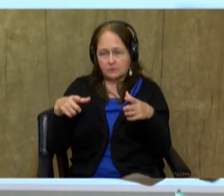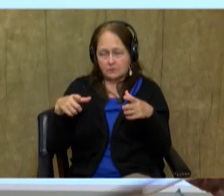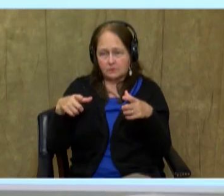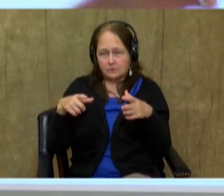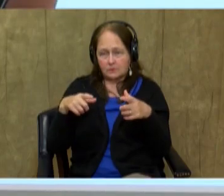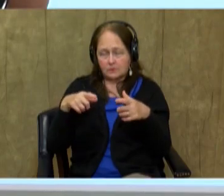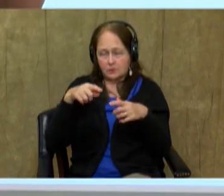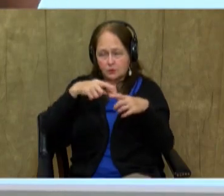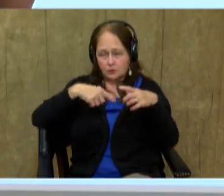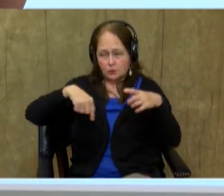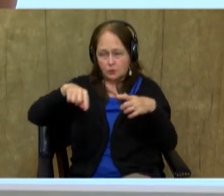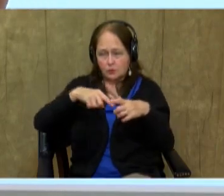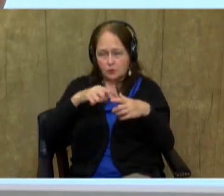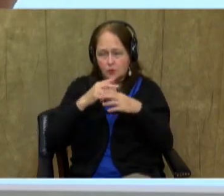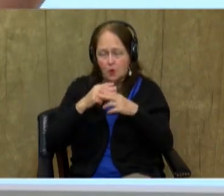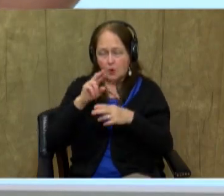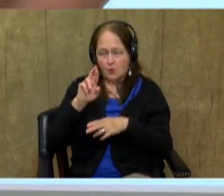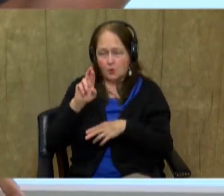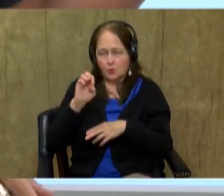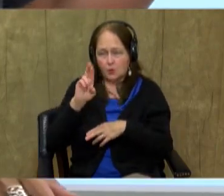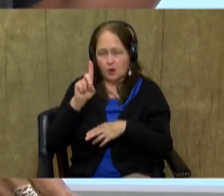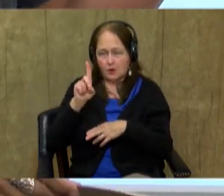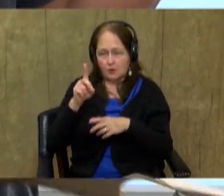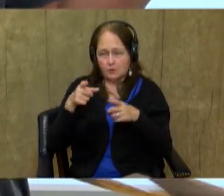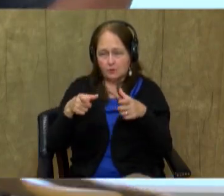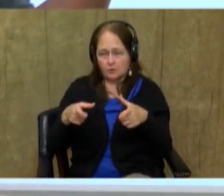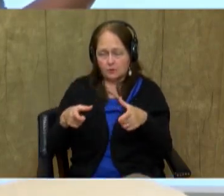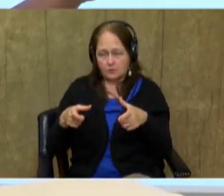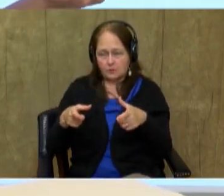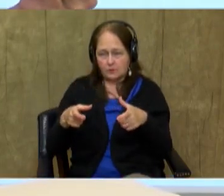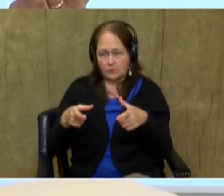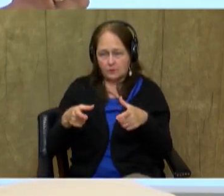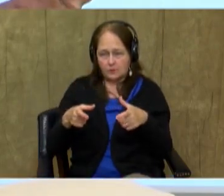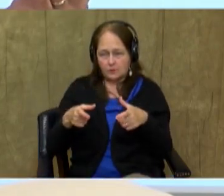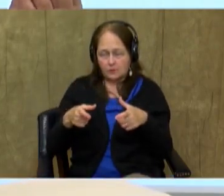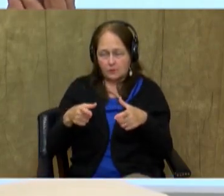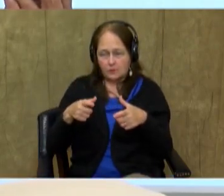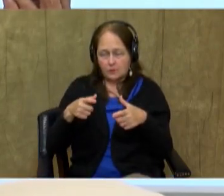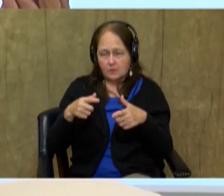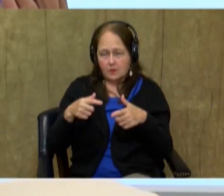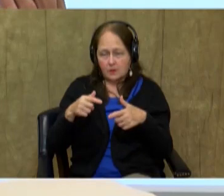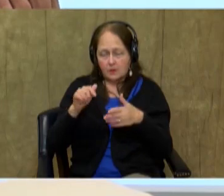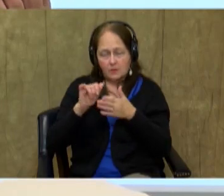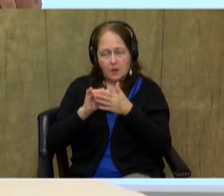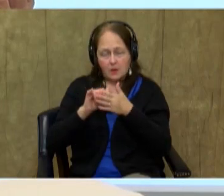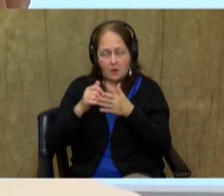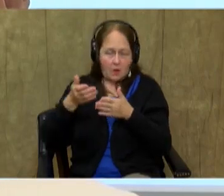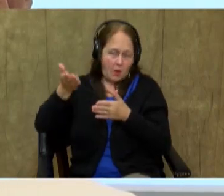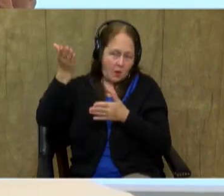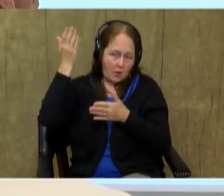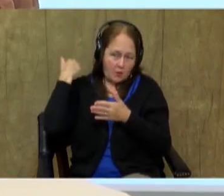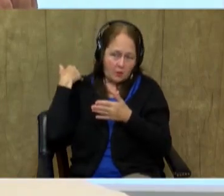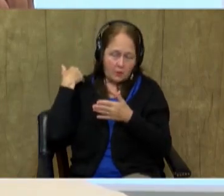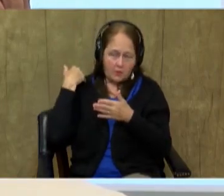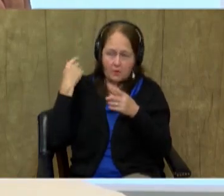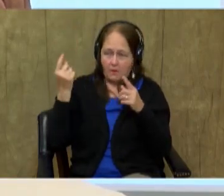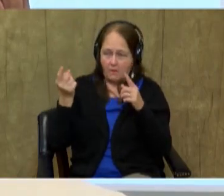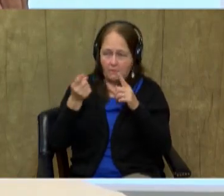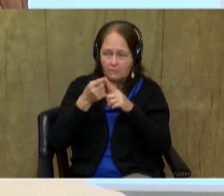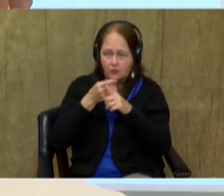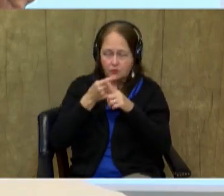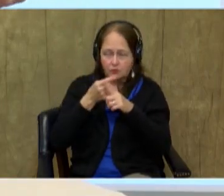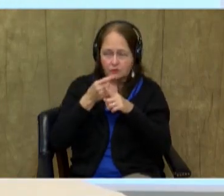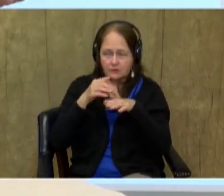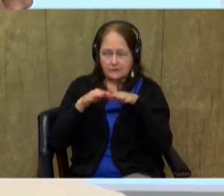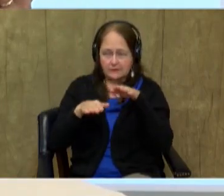It's a record. This is a live recording of the first steps of the